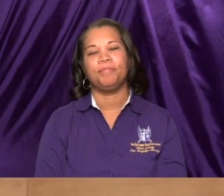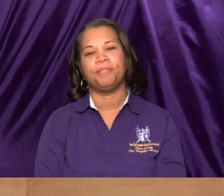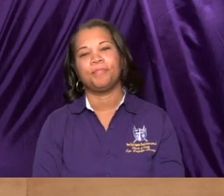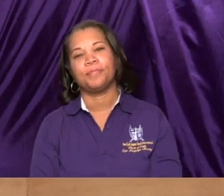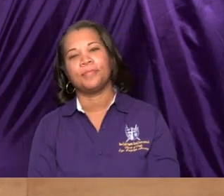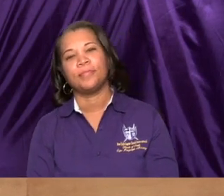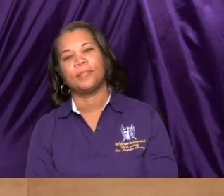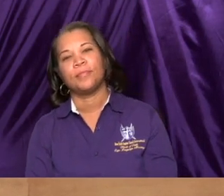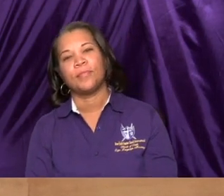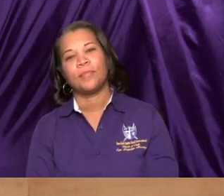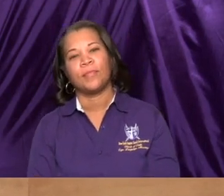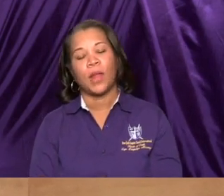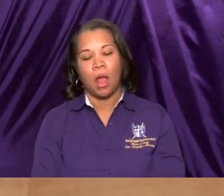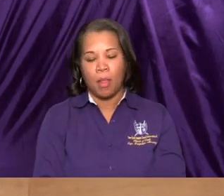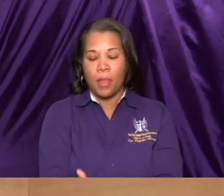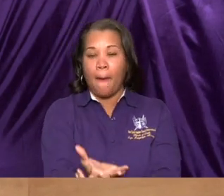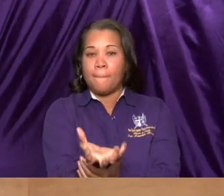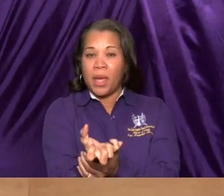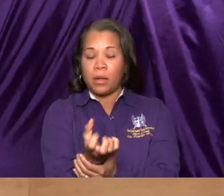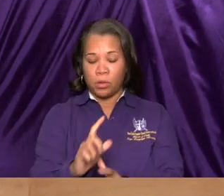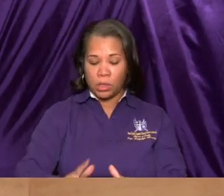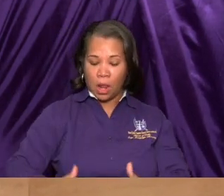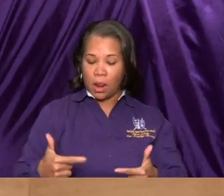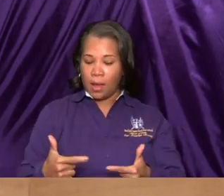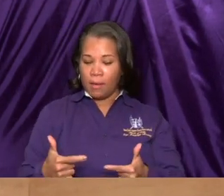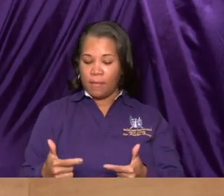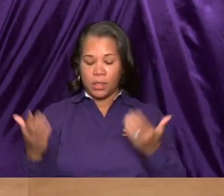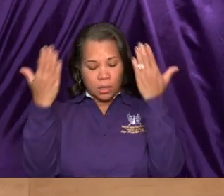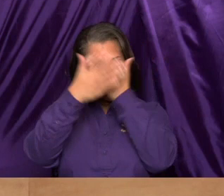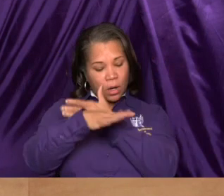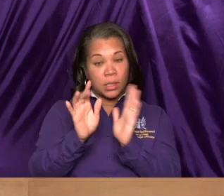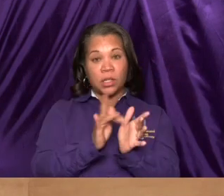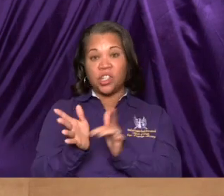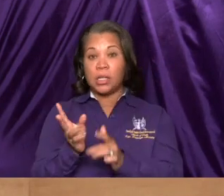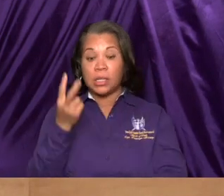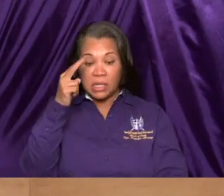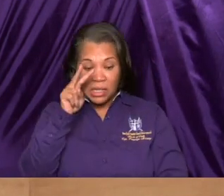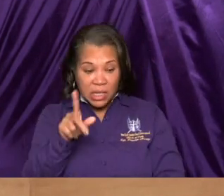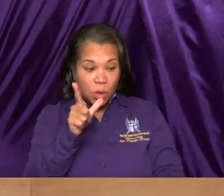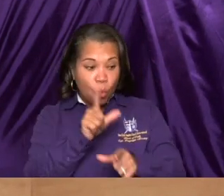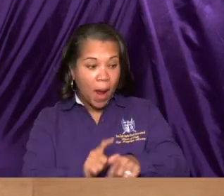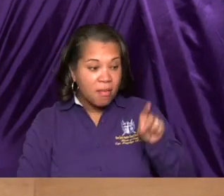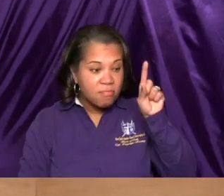So the blind beggar's life is in darkness, and Jesus sees him right where he is.